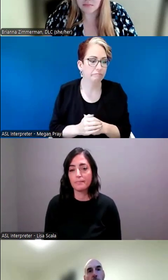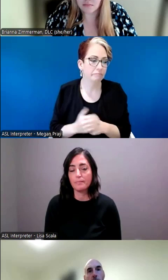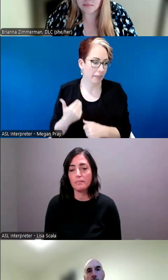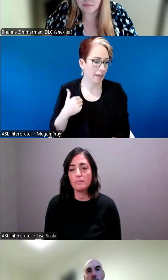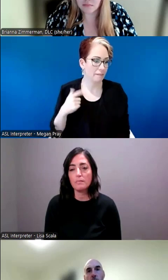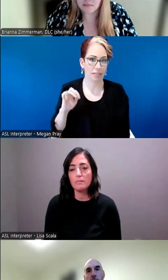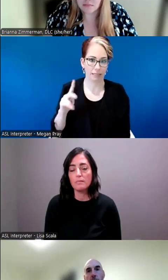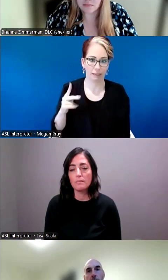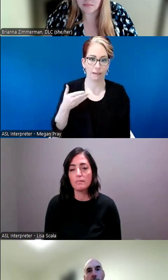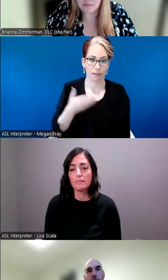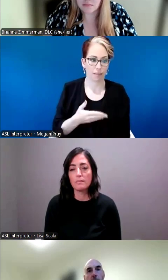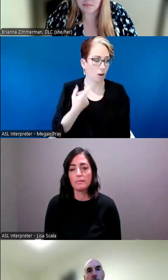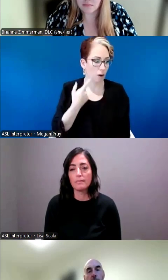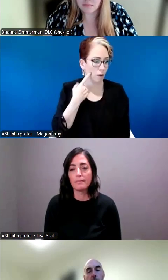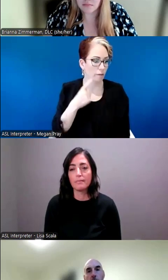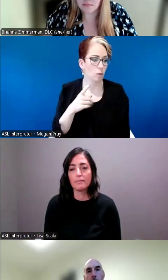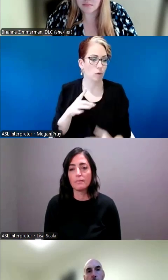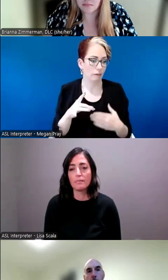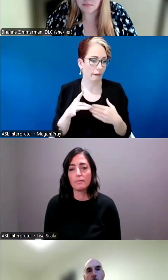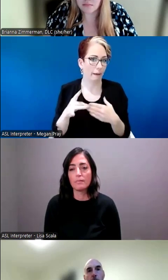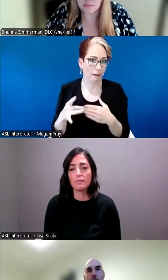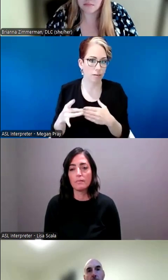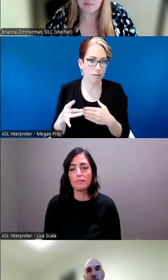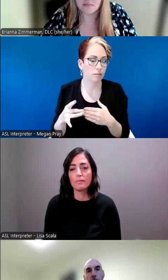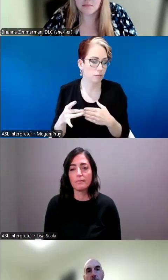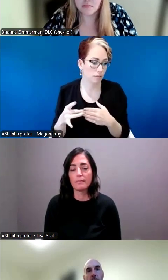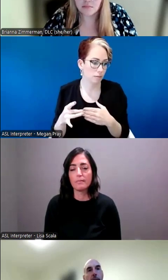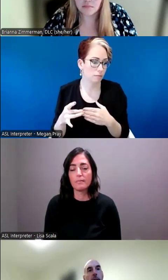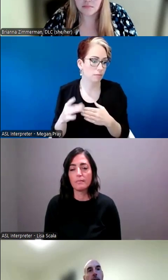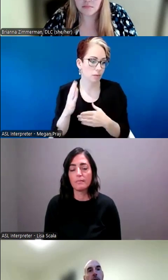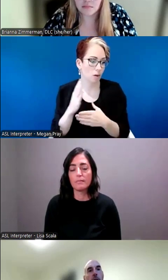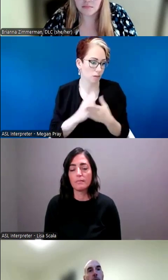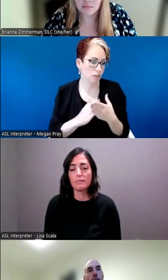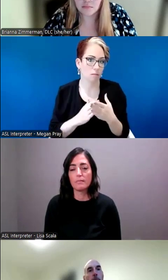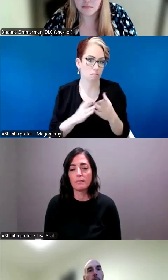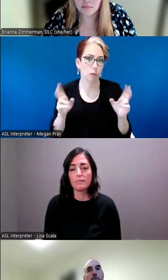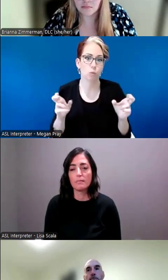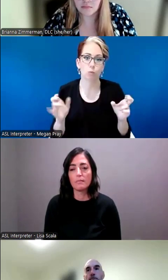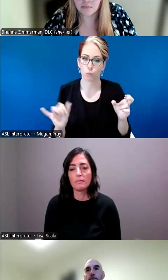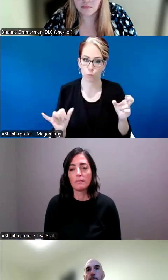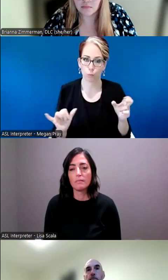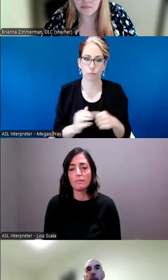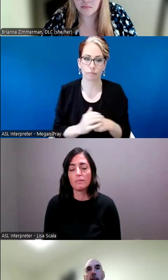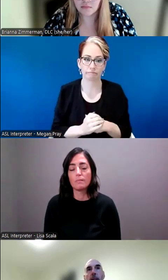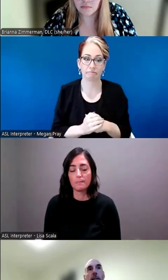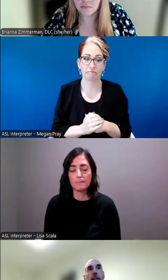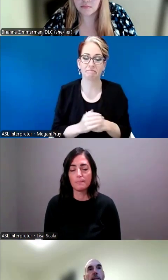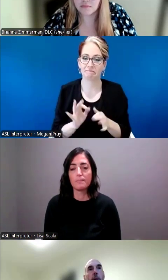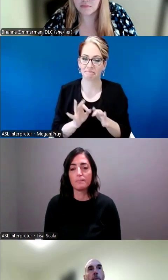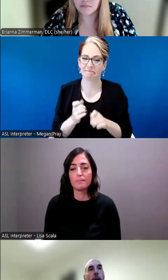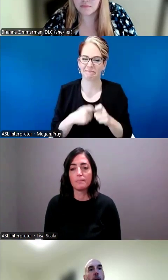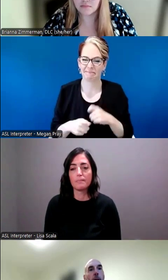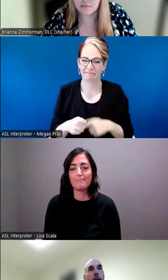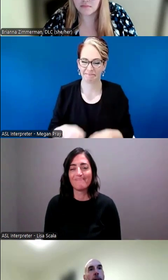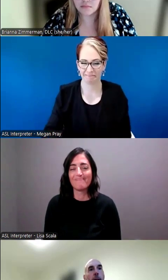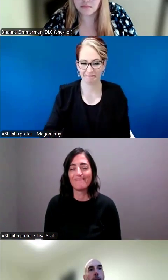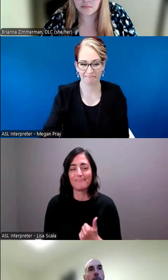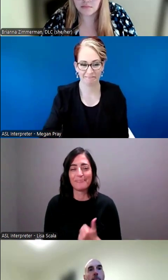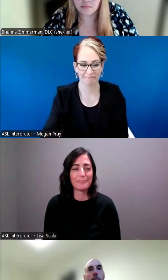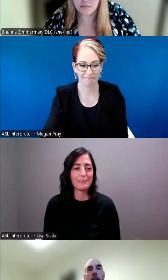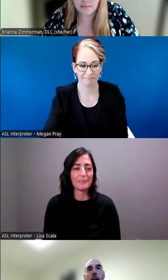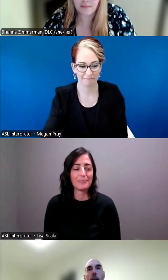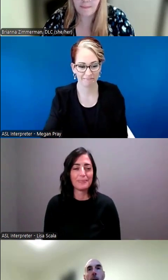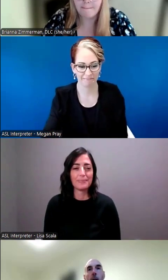to a good guidance on on some of these issues as well. So we can go to the next